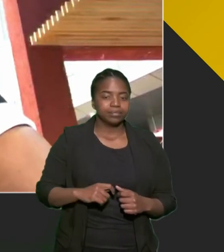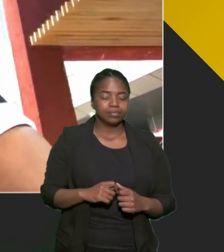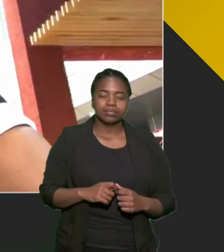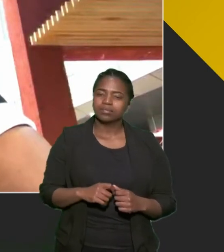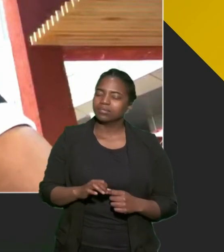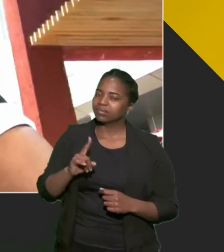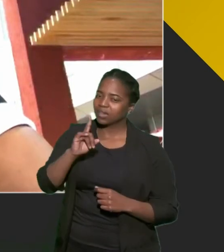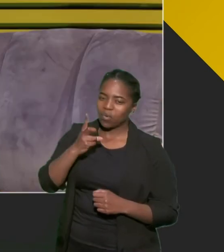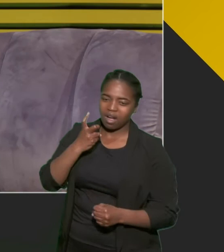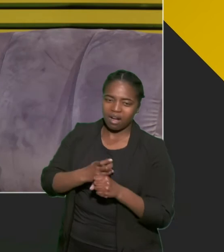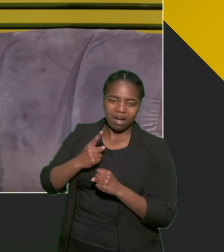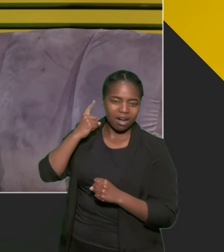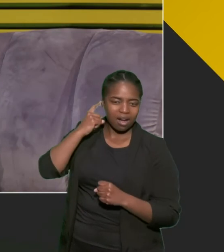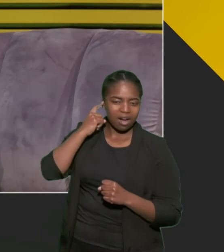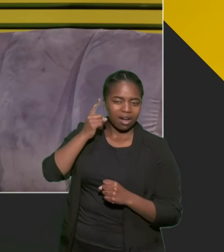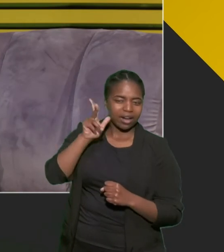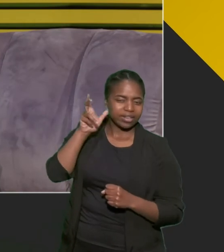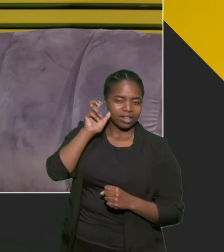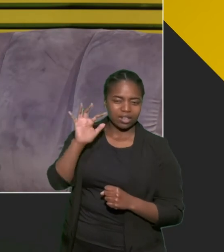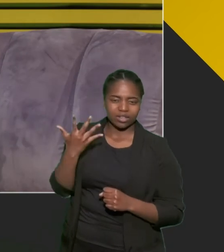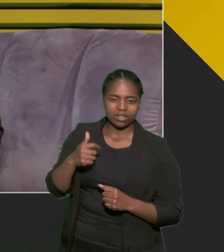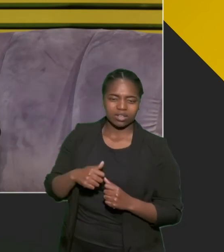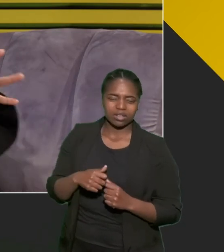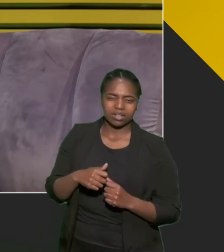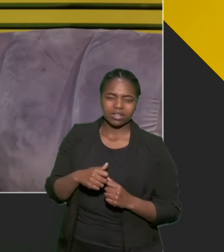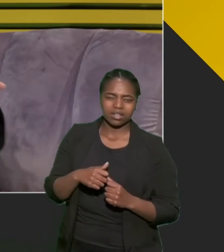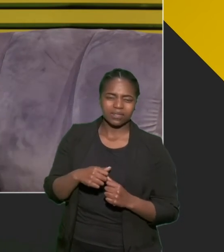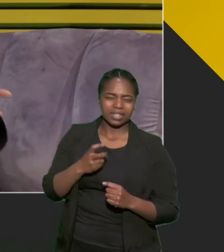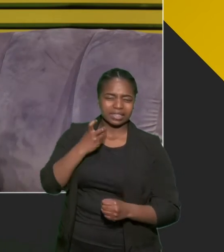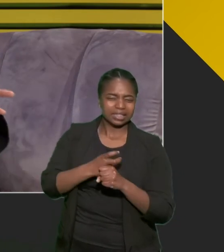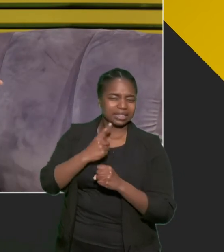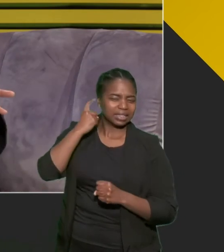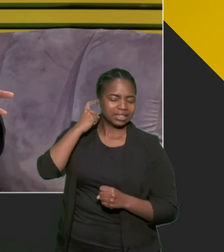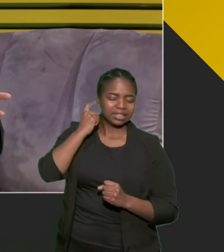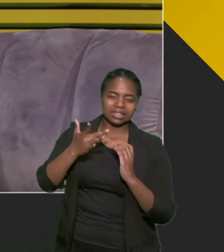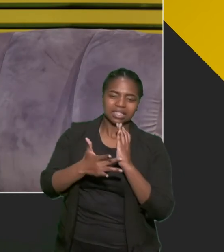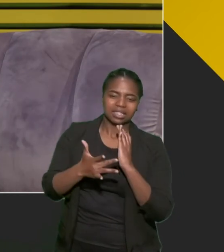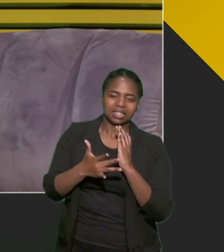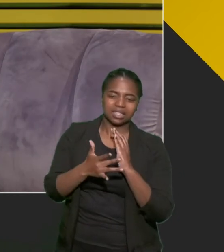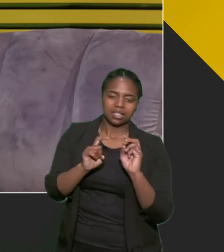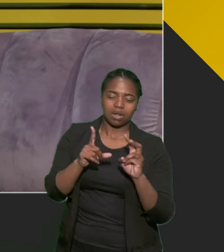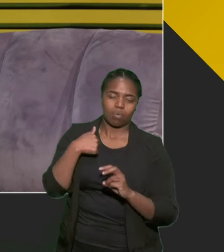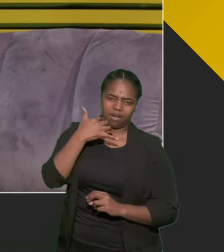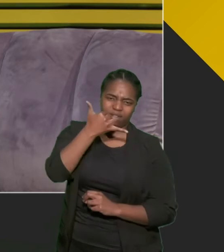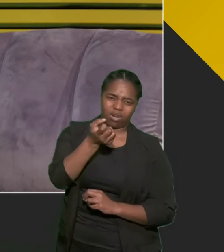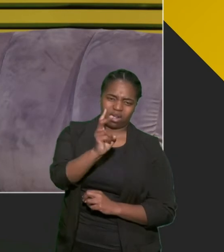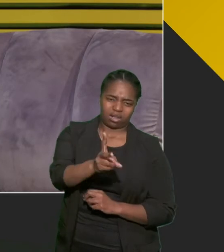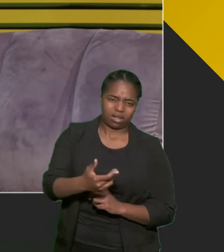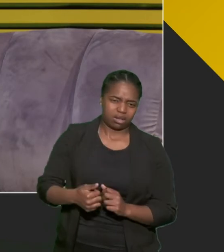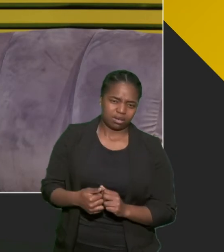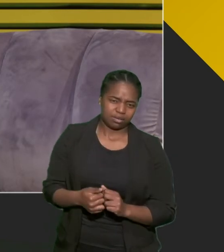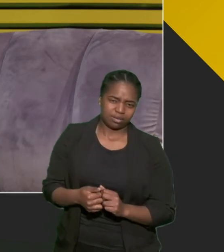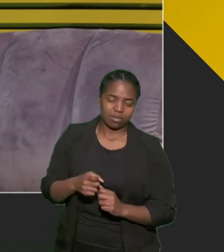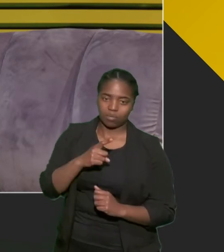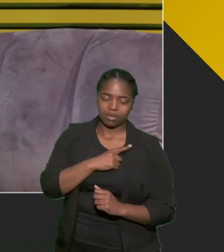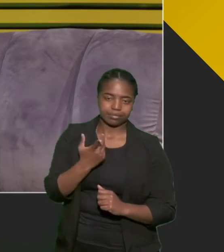Deanna, we're struggling with the internet and Daily Thetha family. We're just struggling a little bit with the technical issues there. We will try and establish a better connection